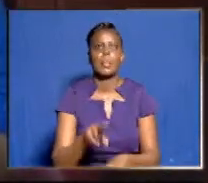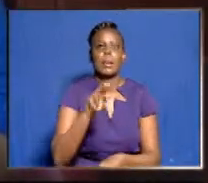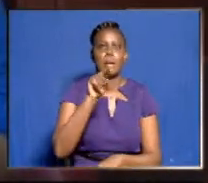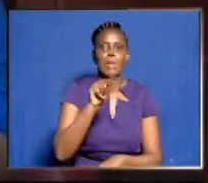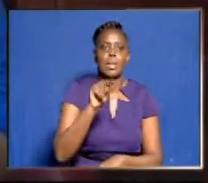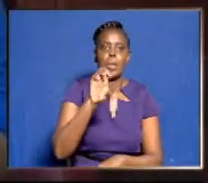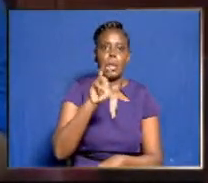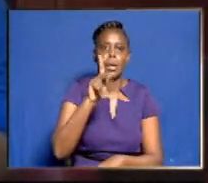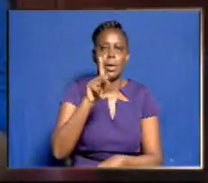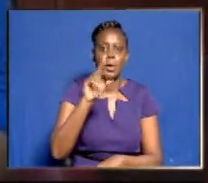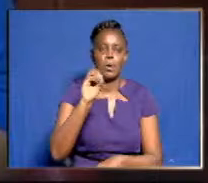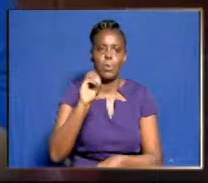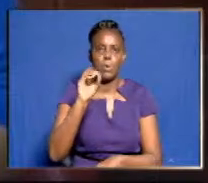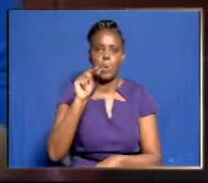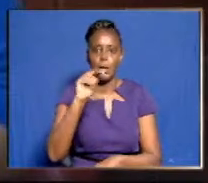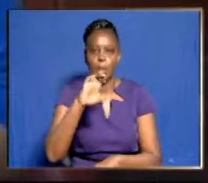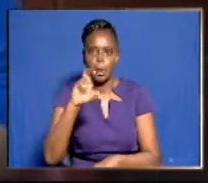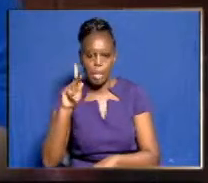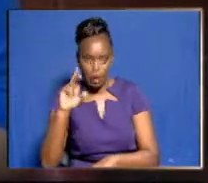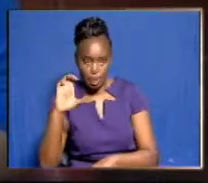expand this program in terms of bringing